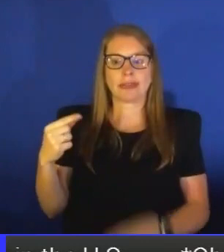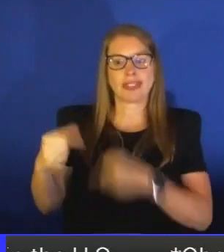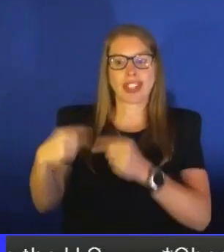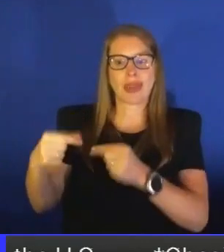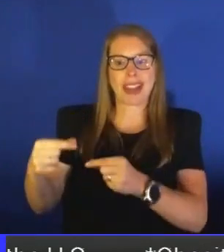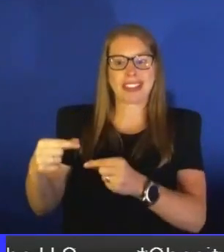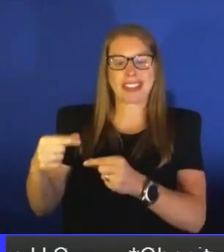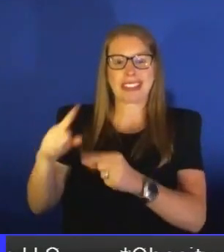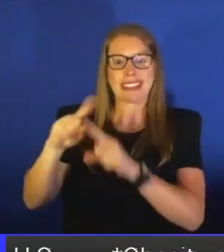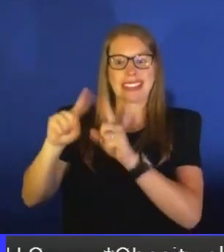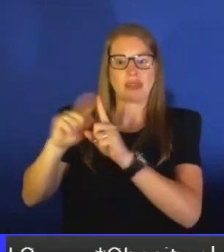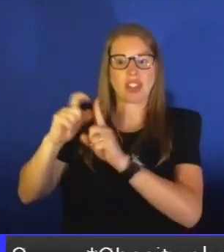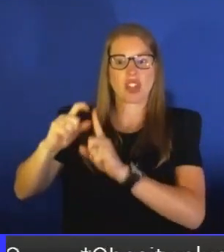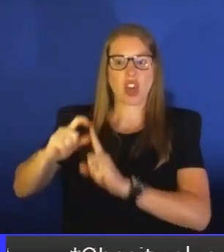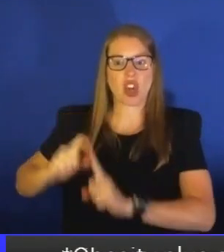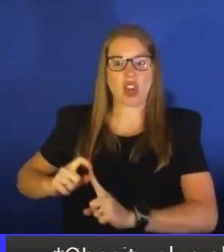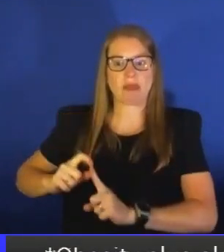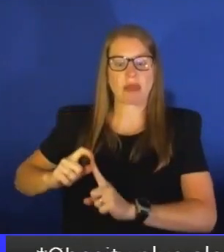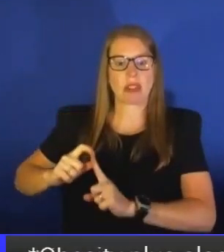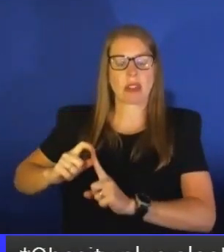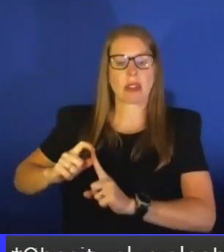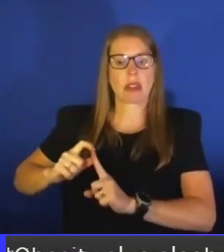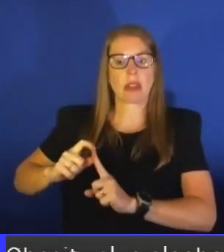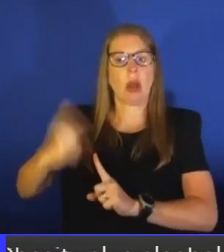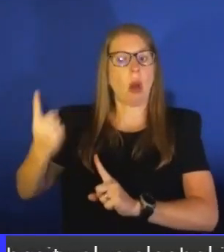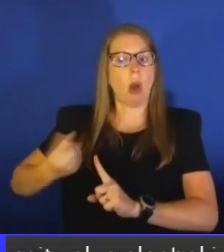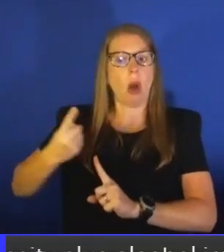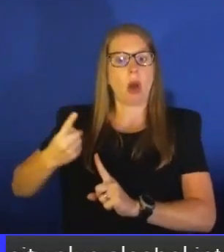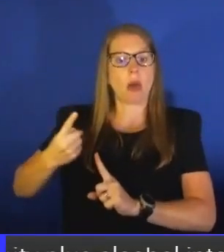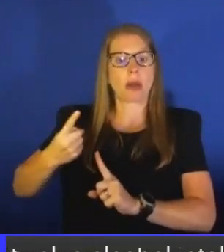terms that they call it. And it's always this kind